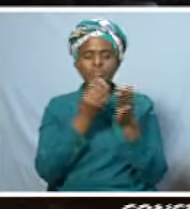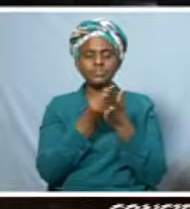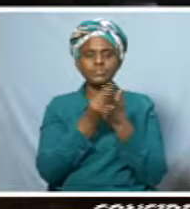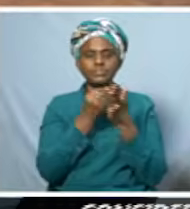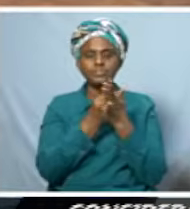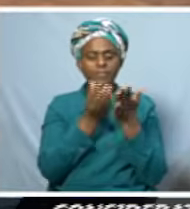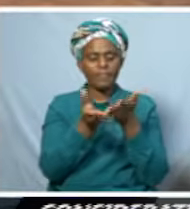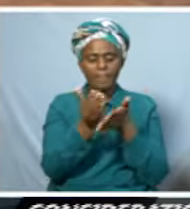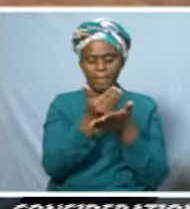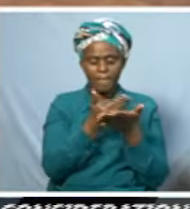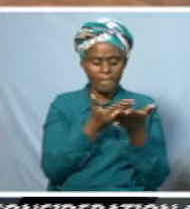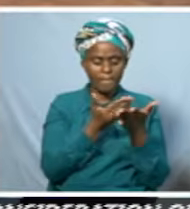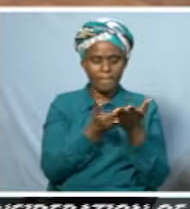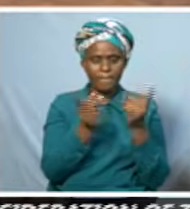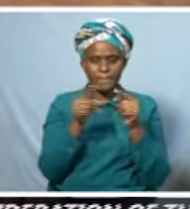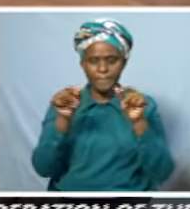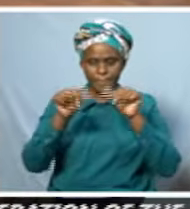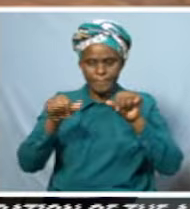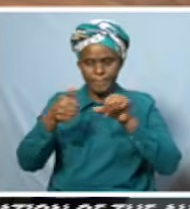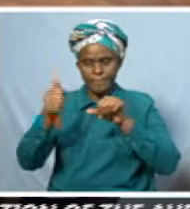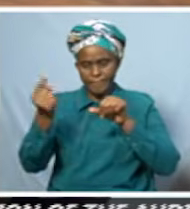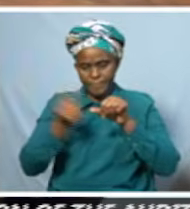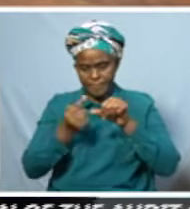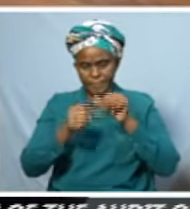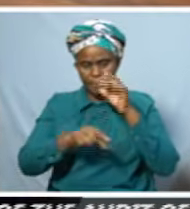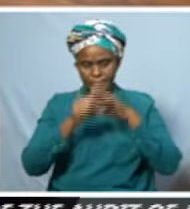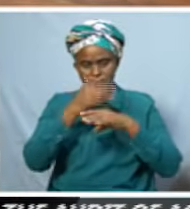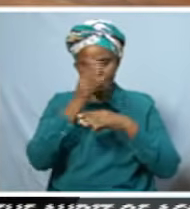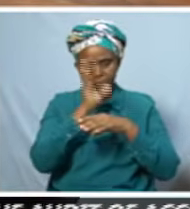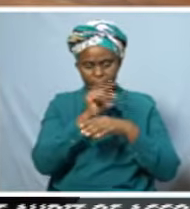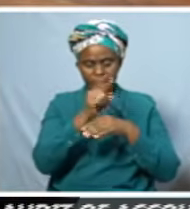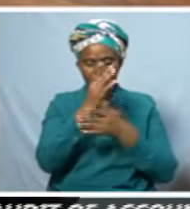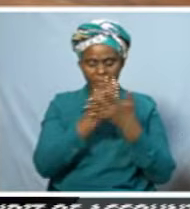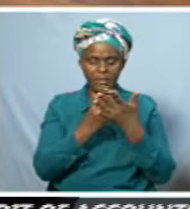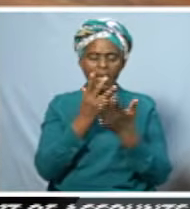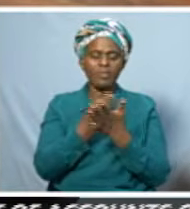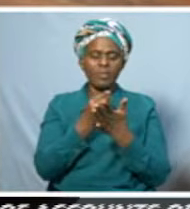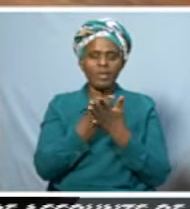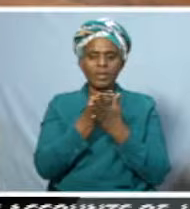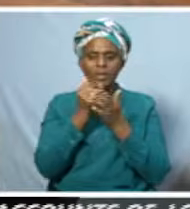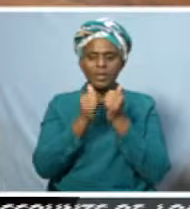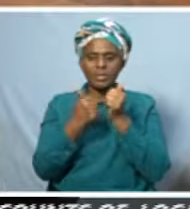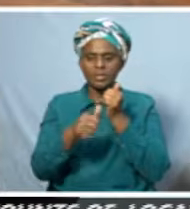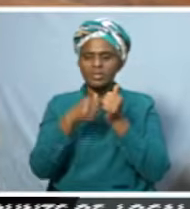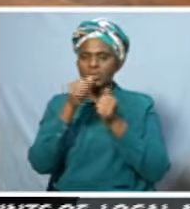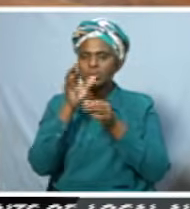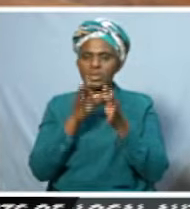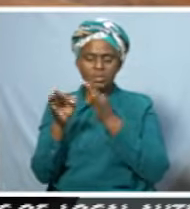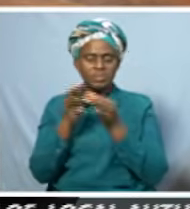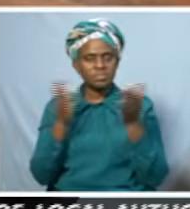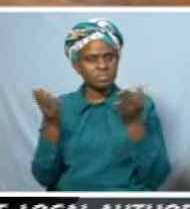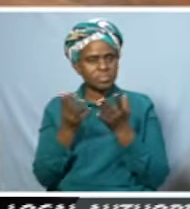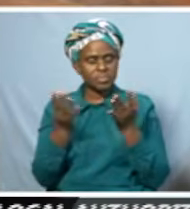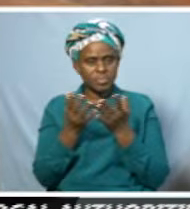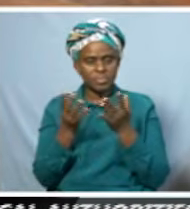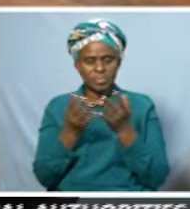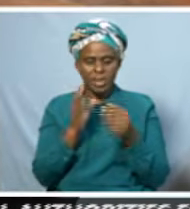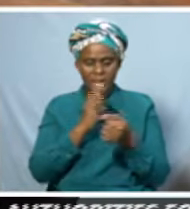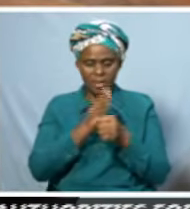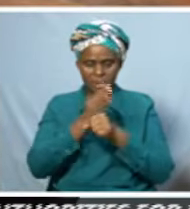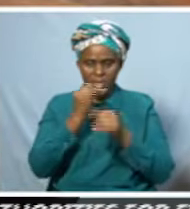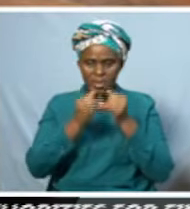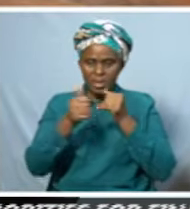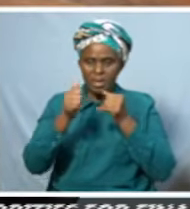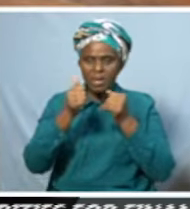for revenue. When the auditor came, they discovered that there was some revenue that you couldn't account for. And then